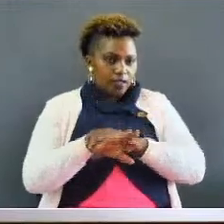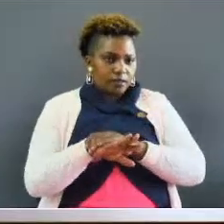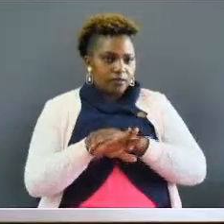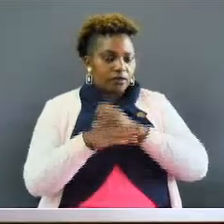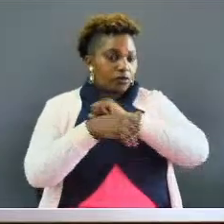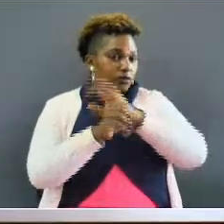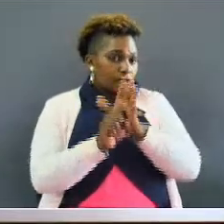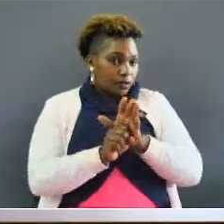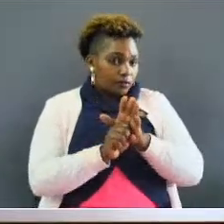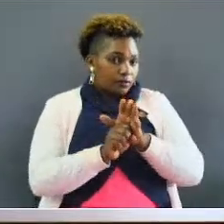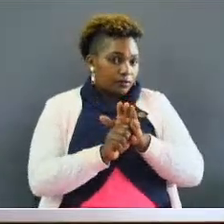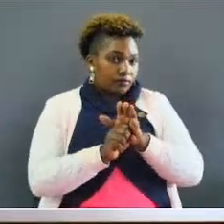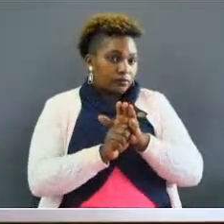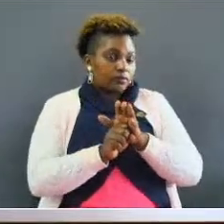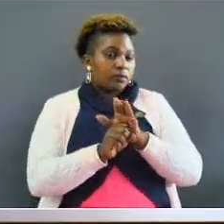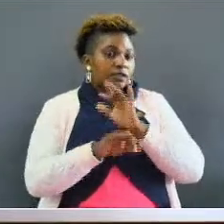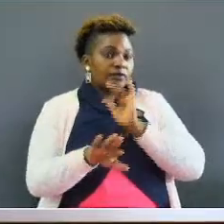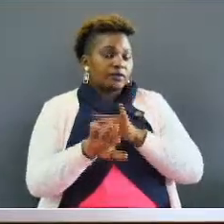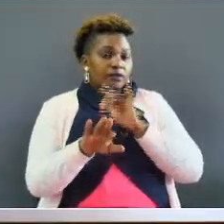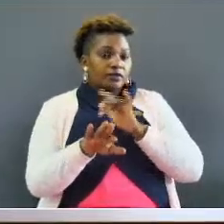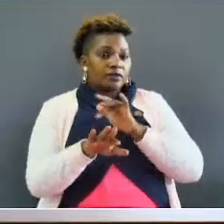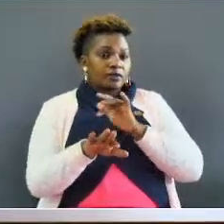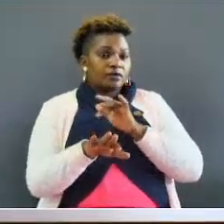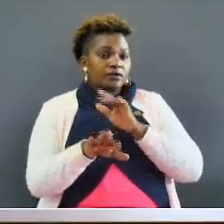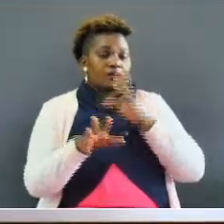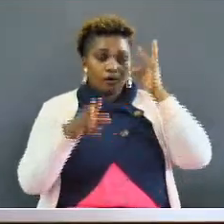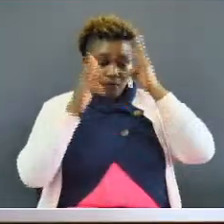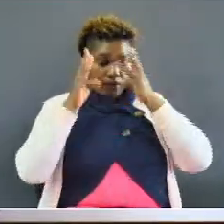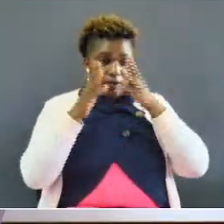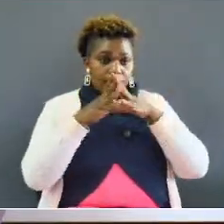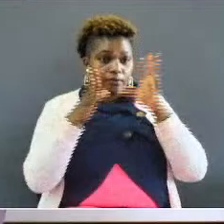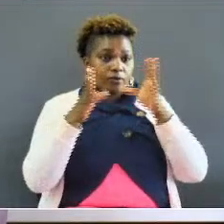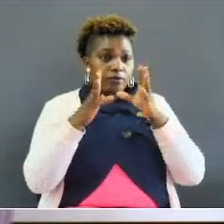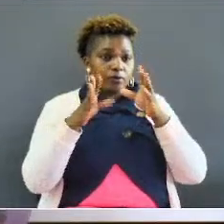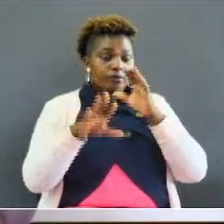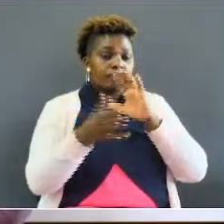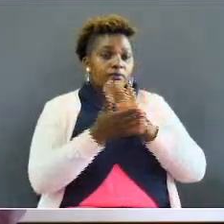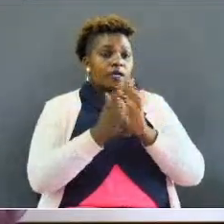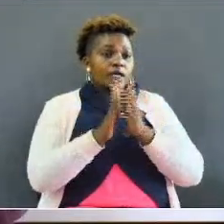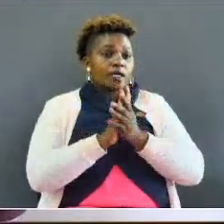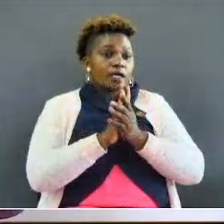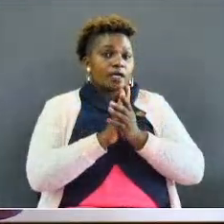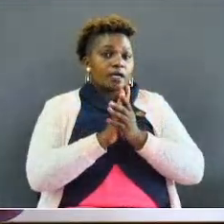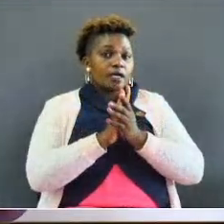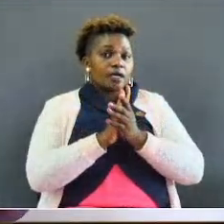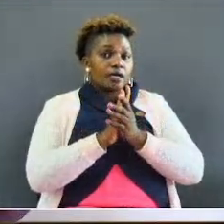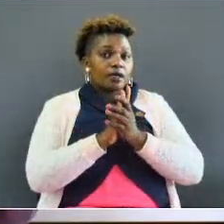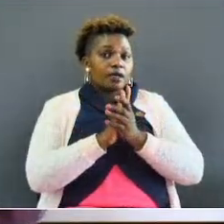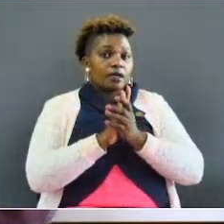coronavirus infection, we worry much more because they get a lot of